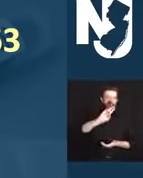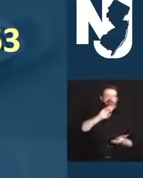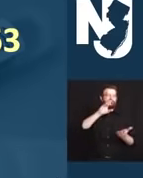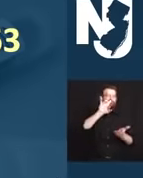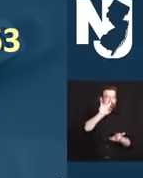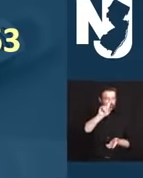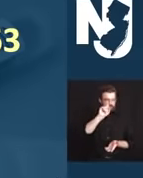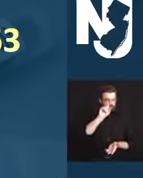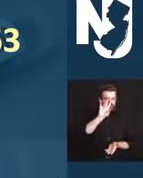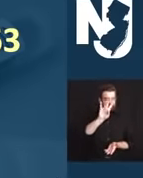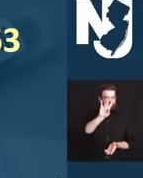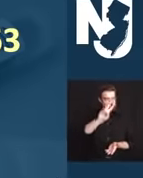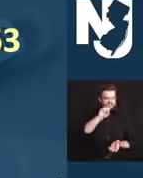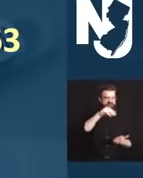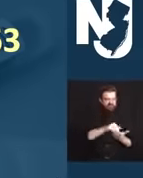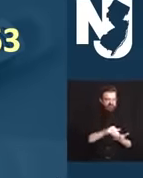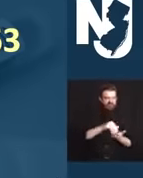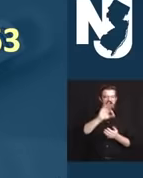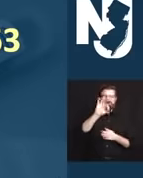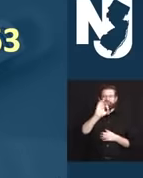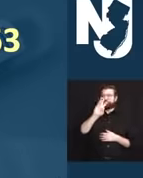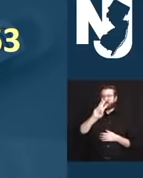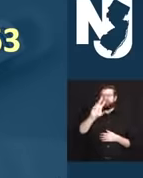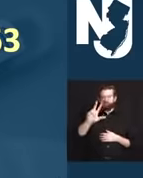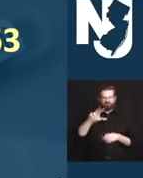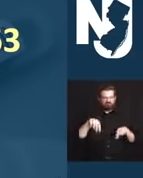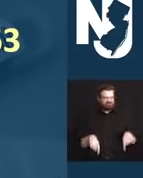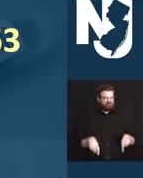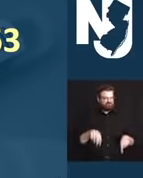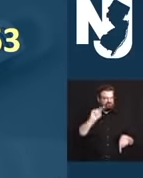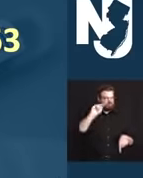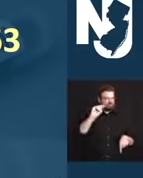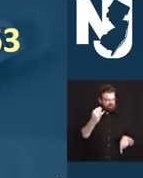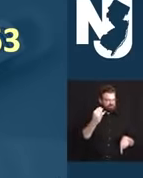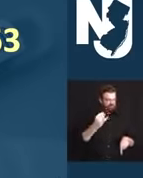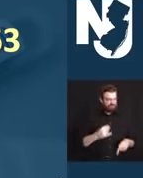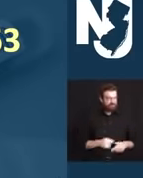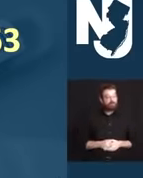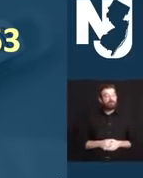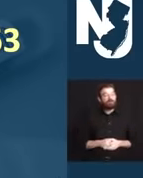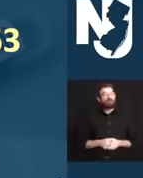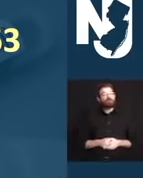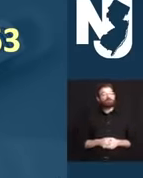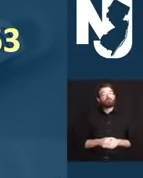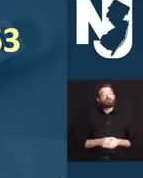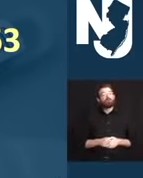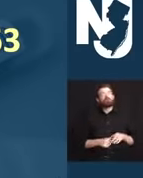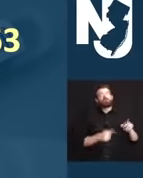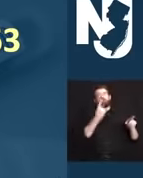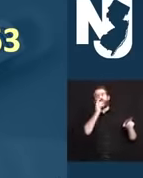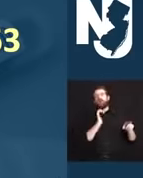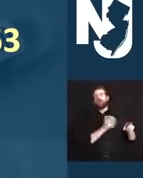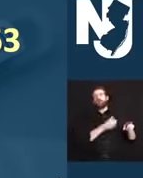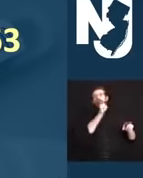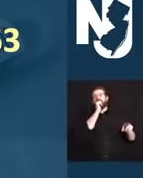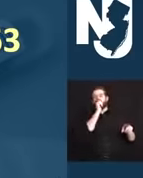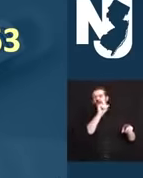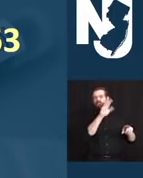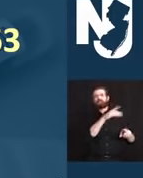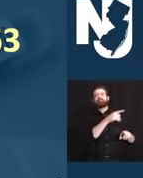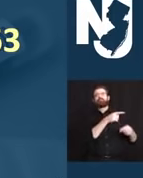176,963. As Judy will go through, one of our private labs is having some data reporting issues, which I think skew that number a little